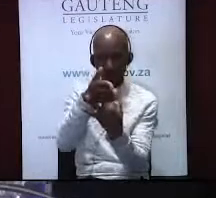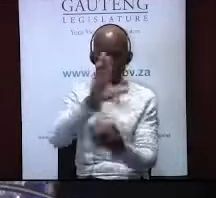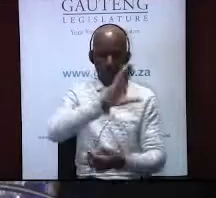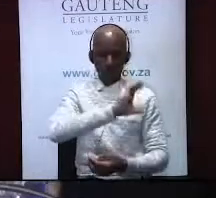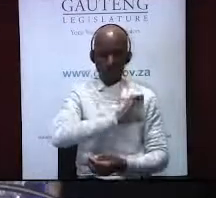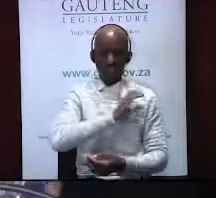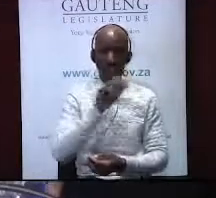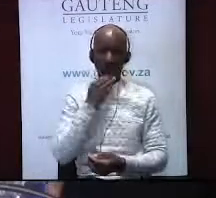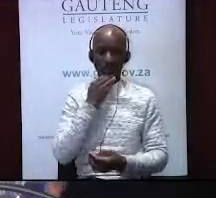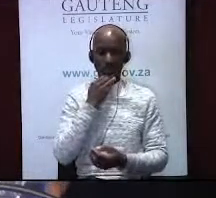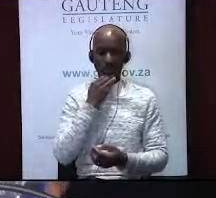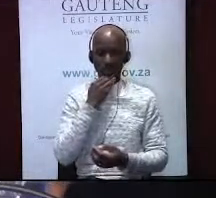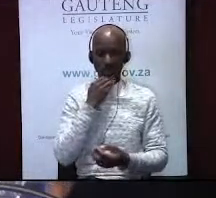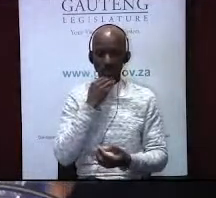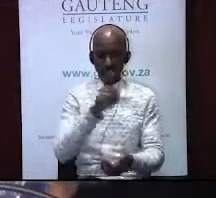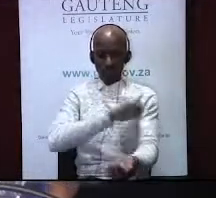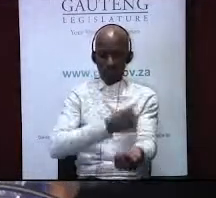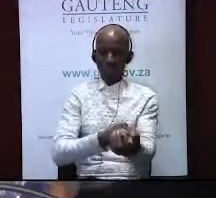us.